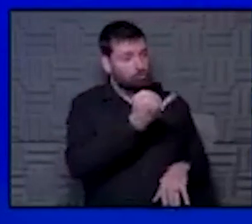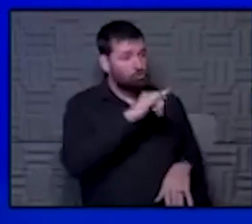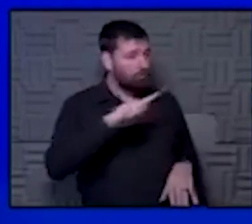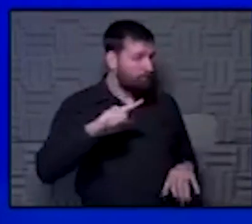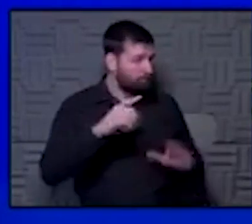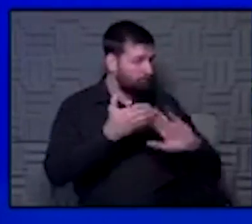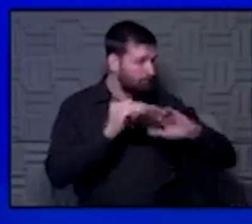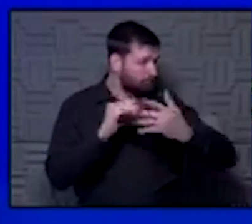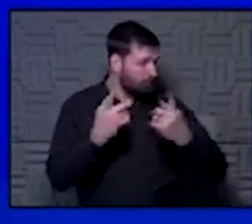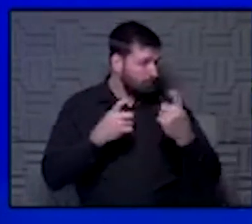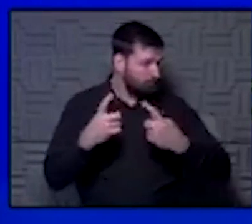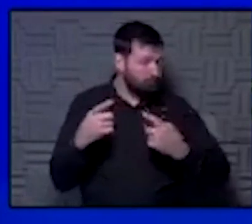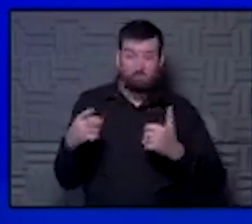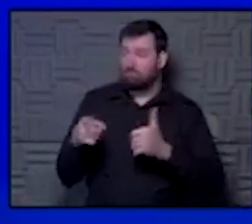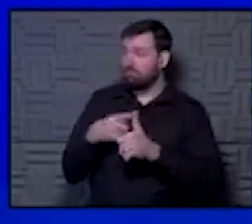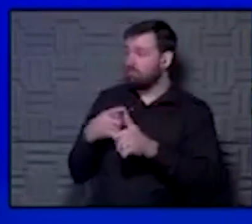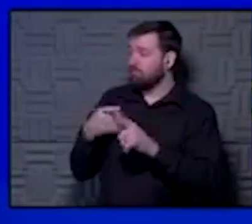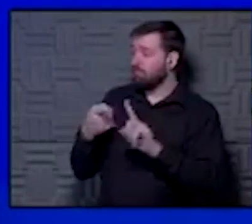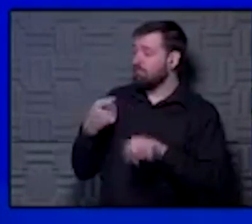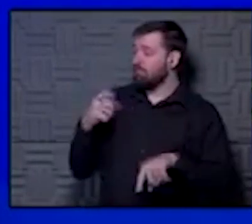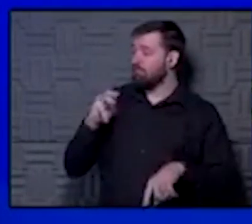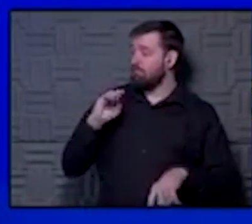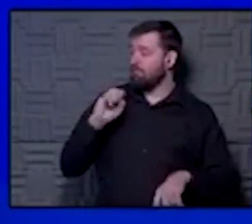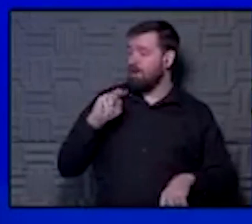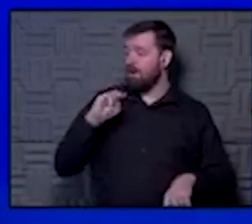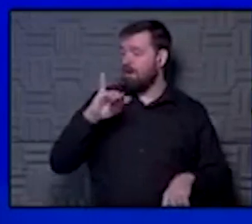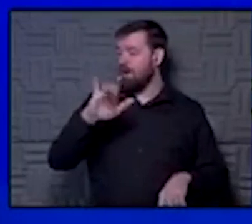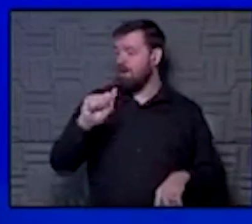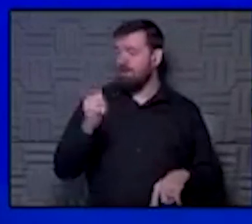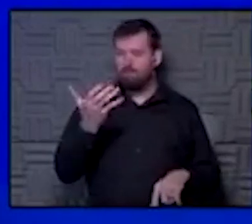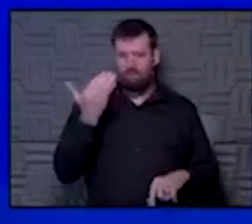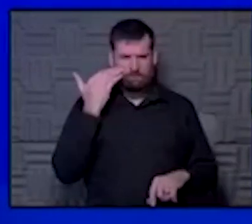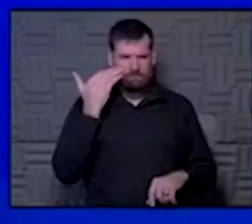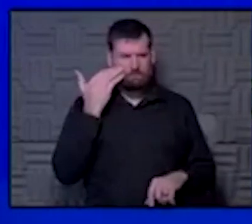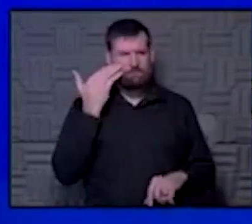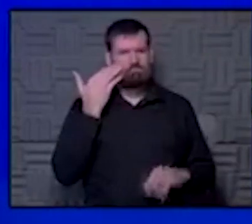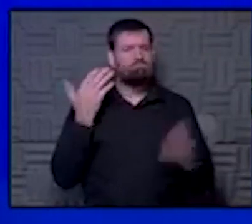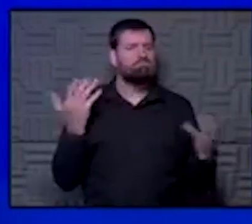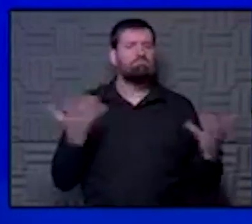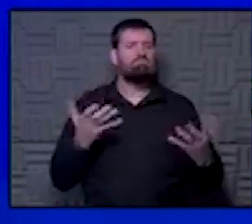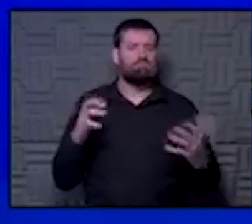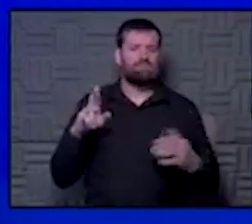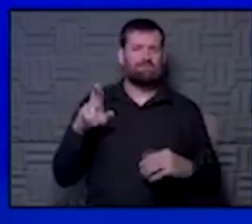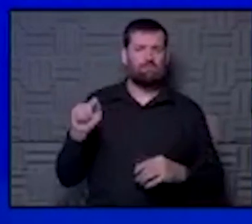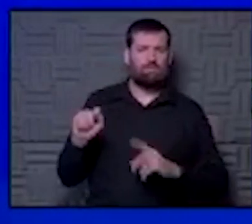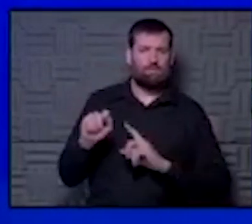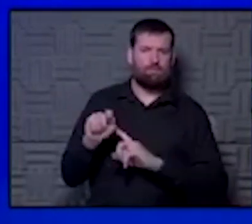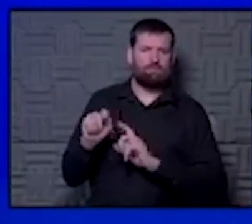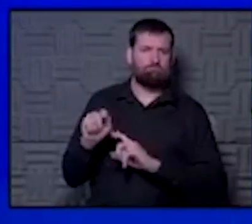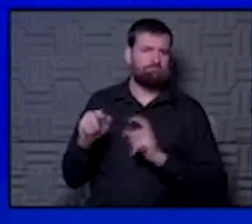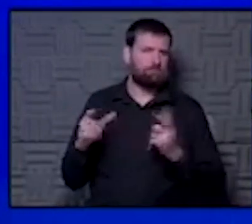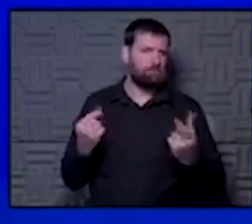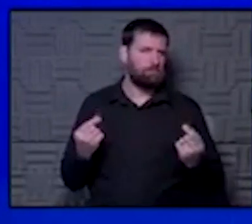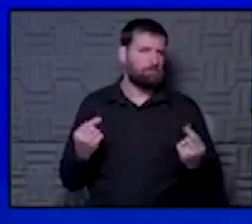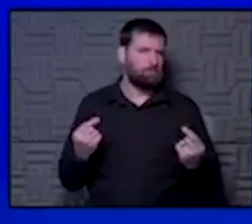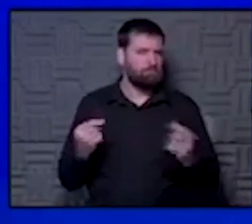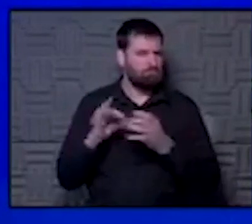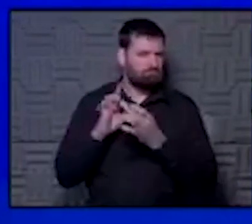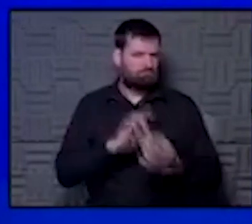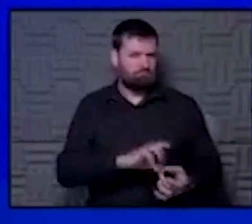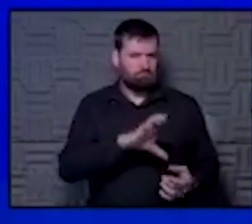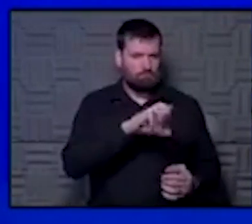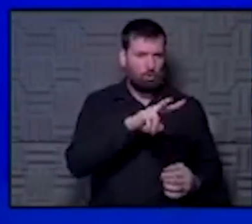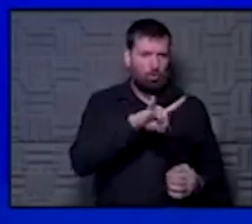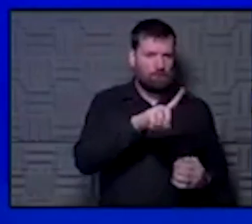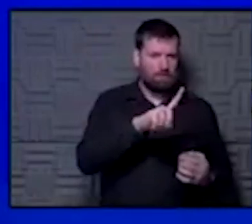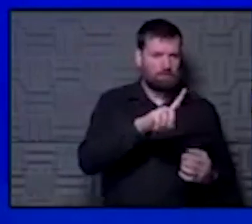in our community. First one is from Monica, and she wants to know just what exactly does a respiratory therapist do, and with COVID, how has